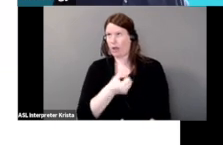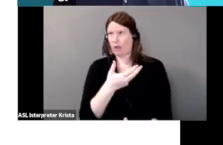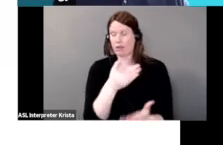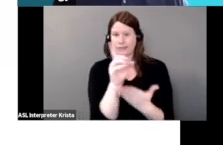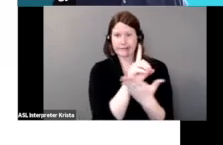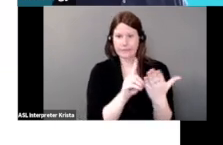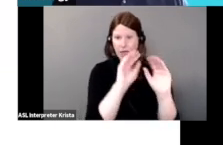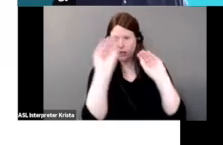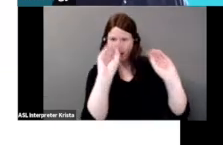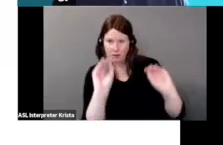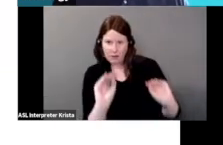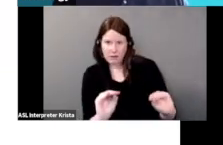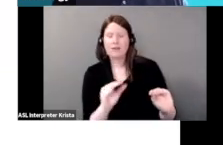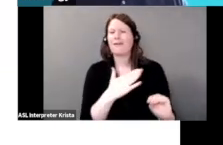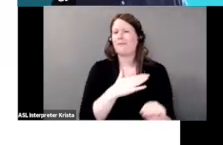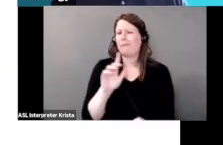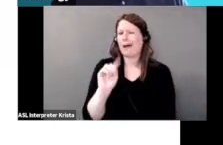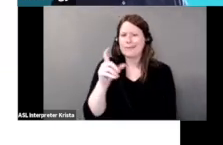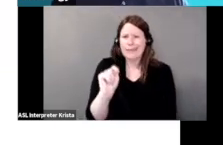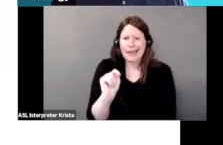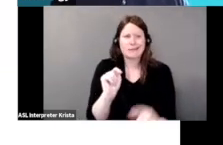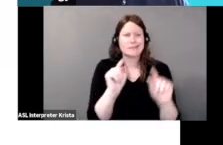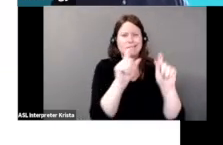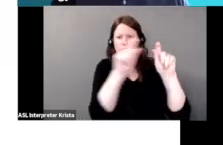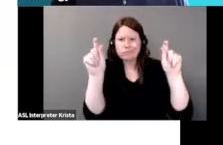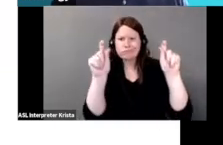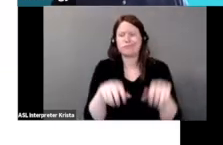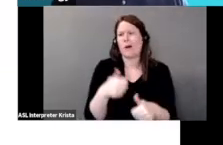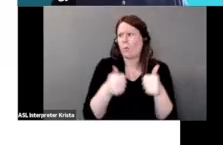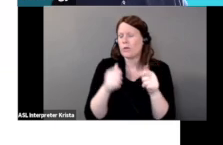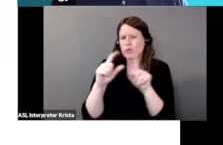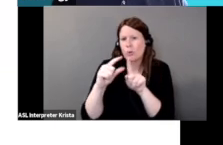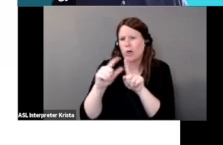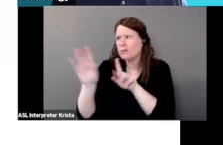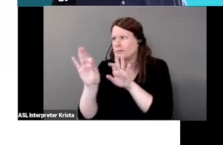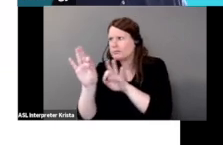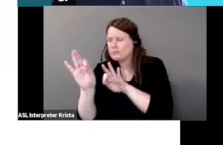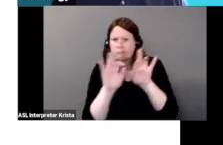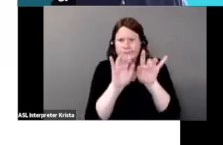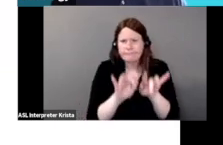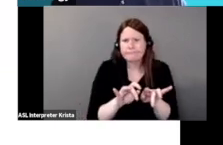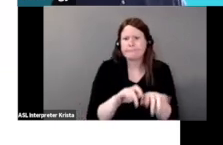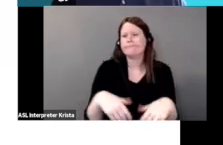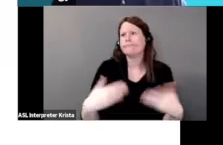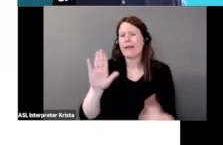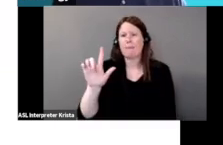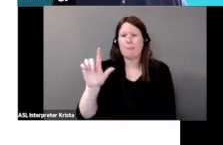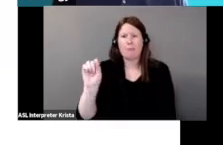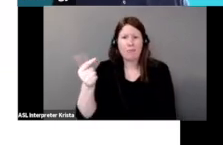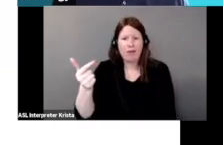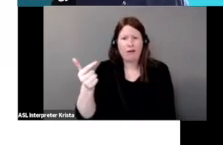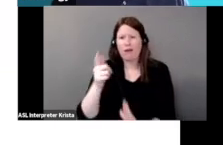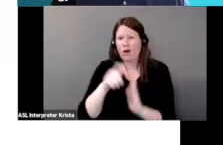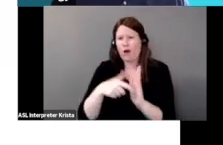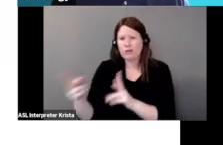the text that you've used, the choice of words, if you put blog articles up, then